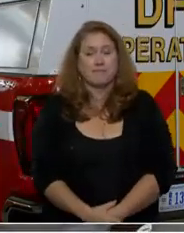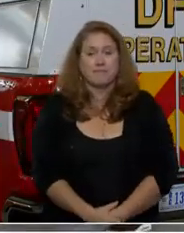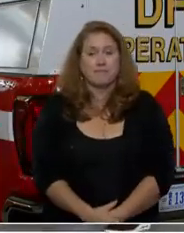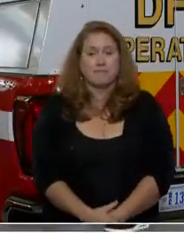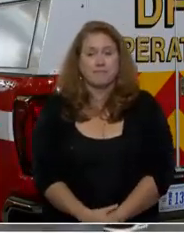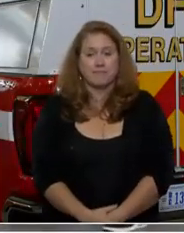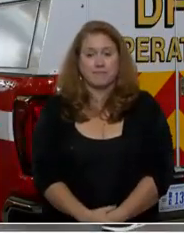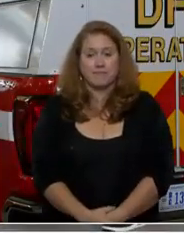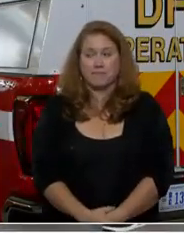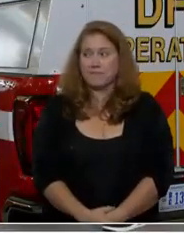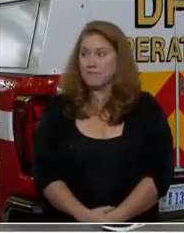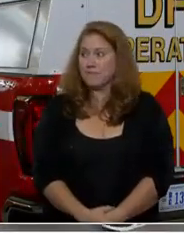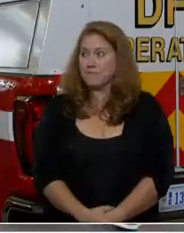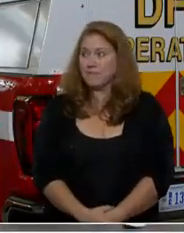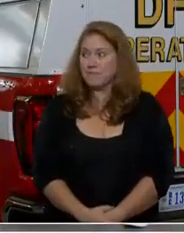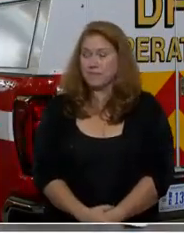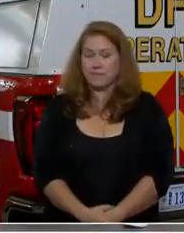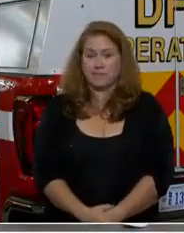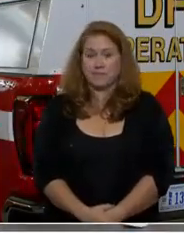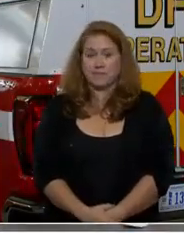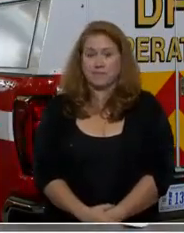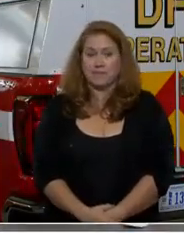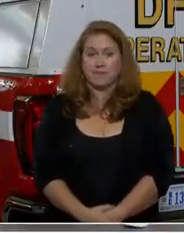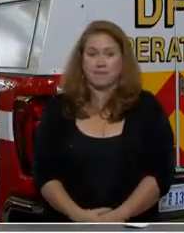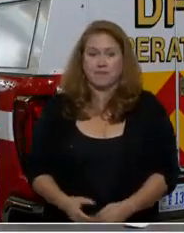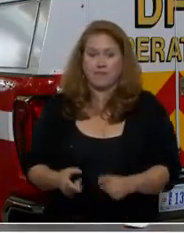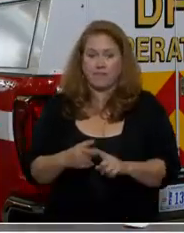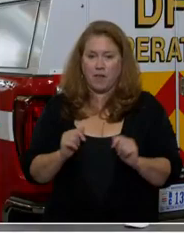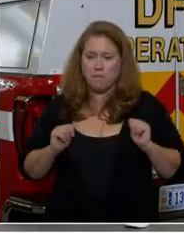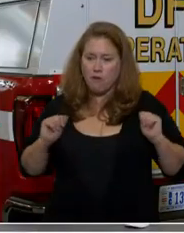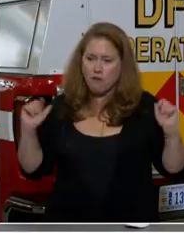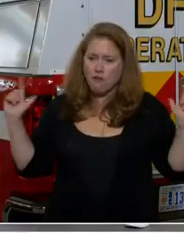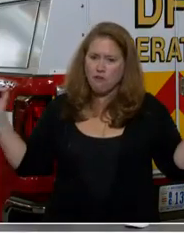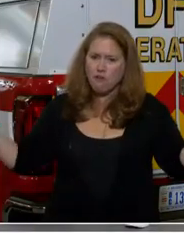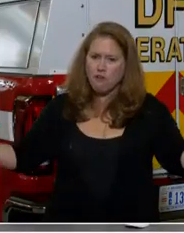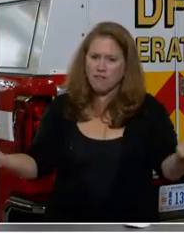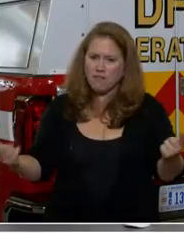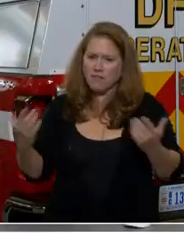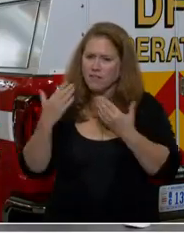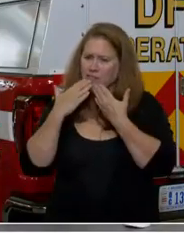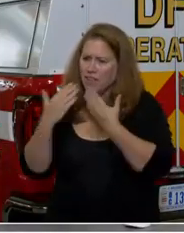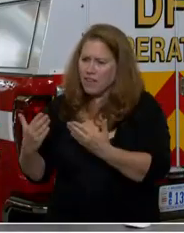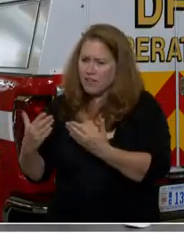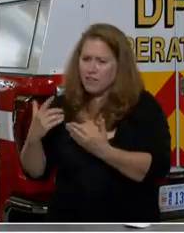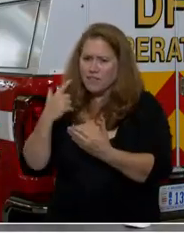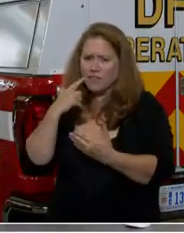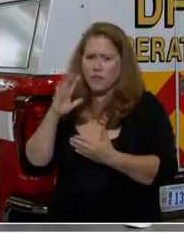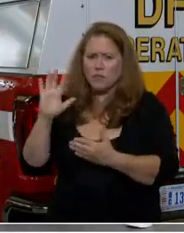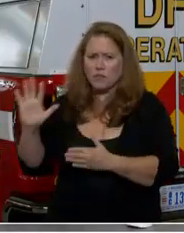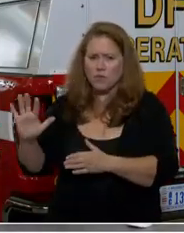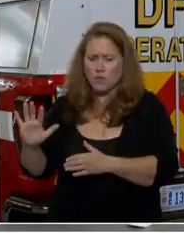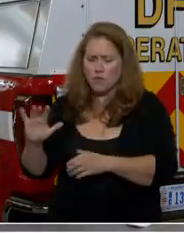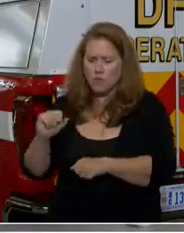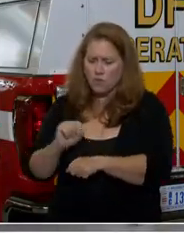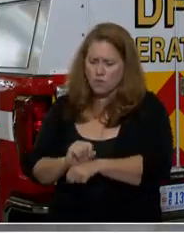On behalf of the council, we present this ceremonial resolution. Thank you so much for all you do every day.